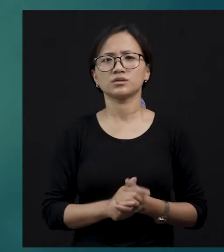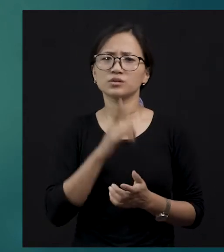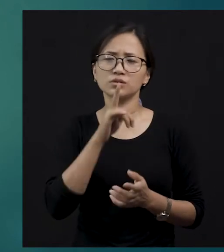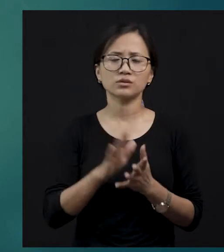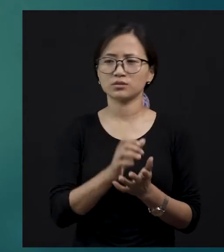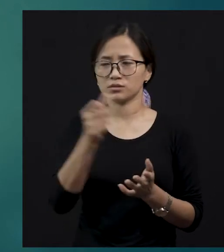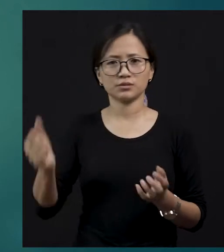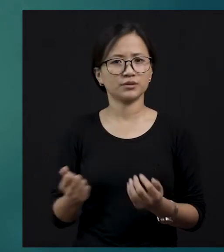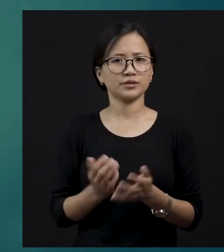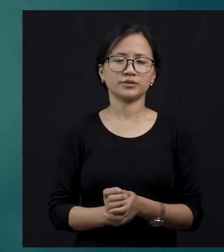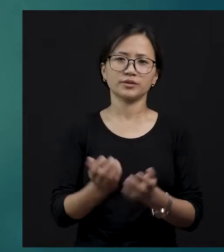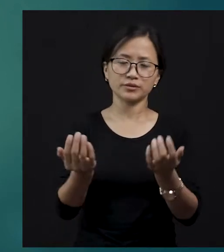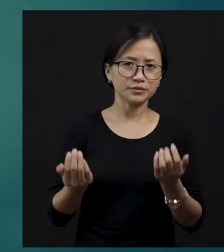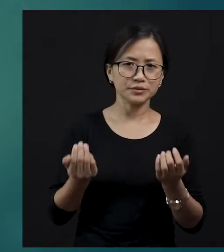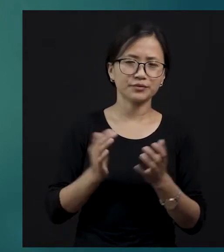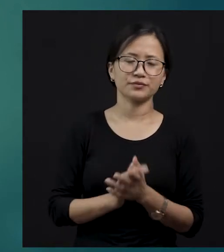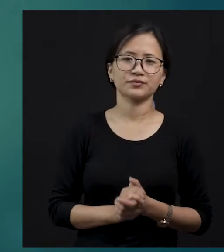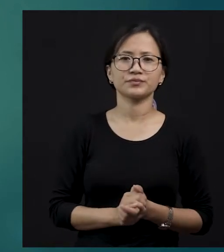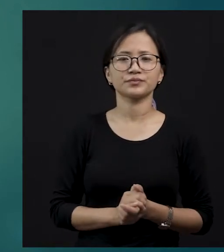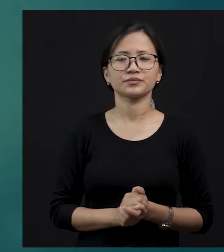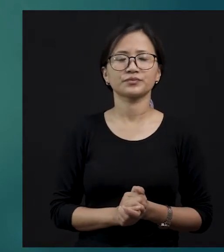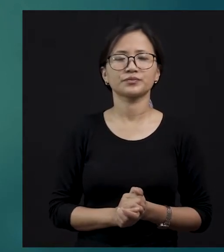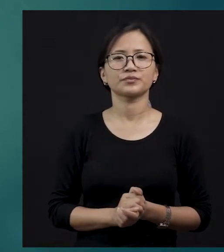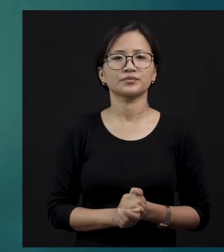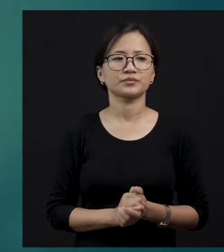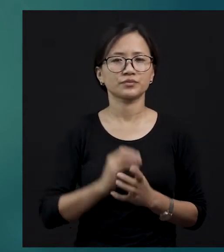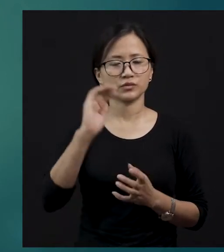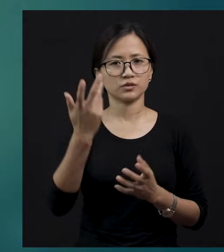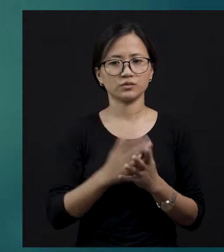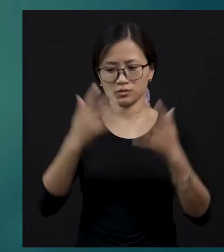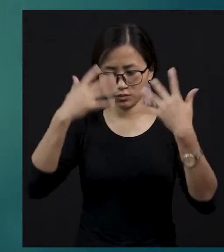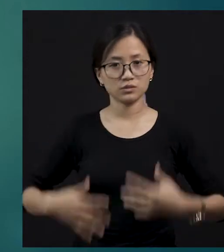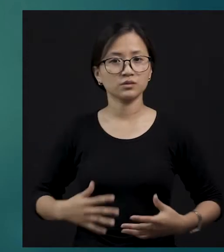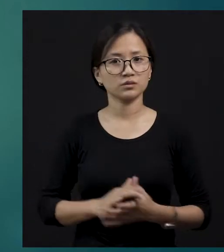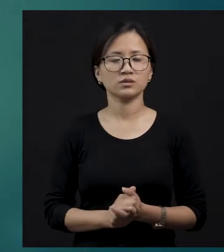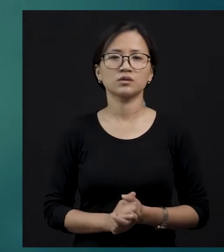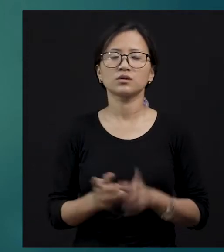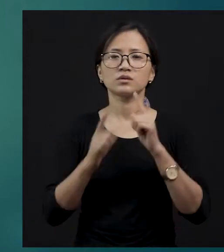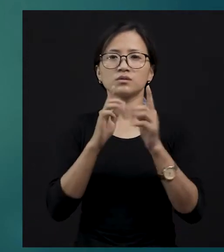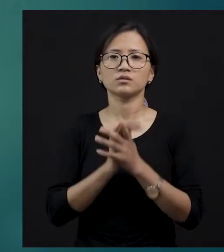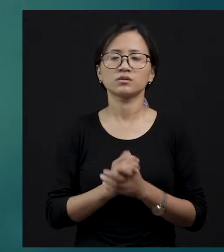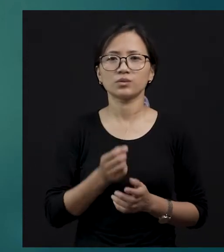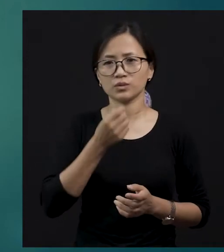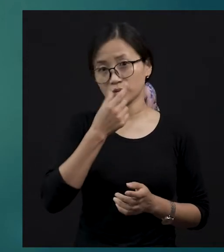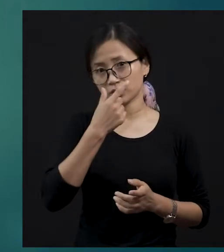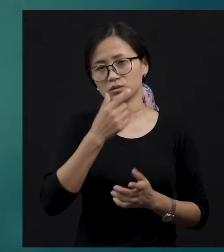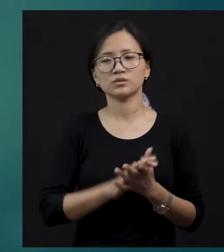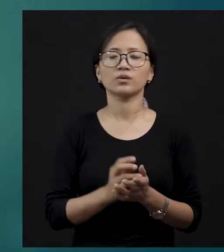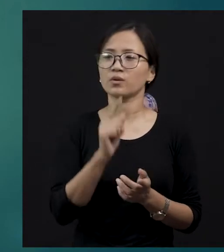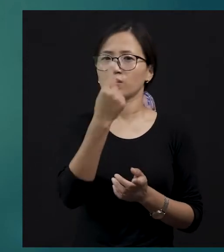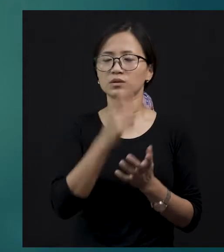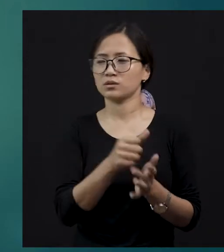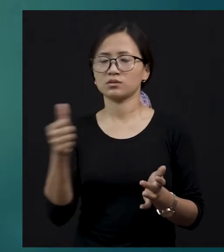the other one is safe, and that's why they twitter and call out. Sometimes even human beings, when we cannot talk out, we whistle to one another and